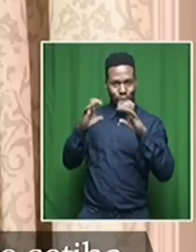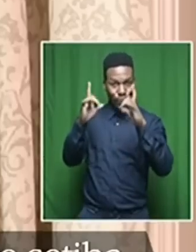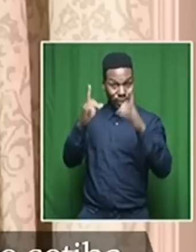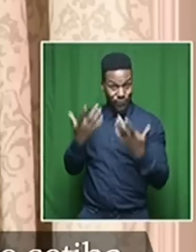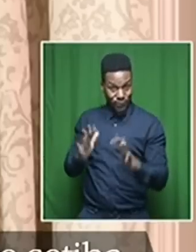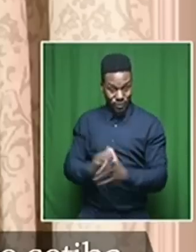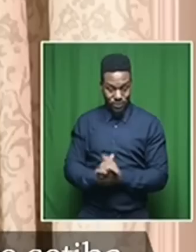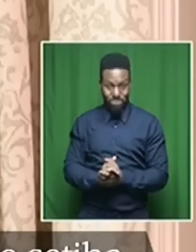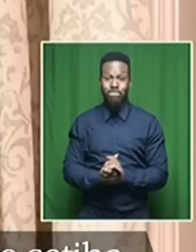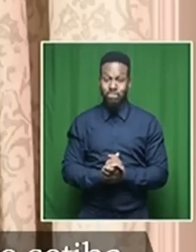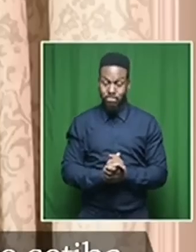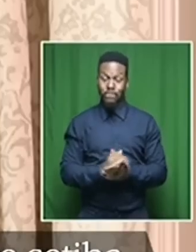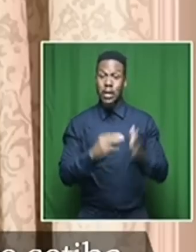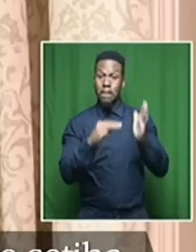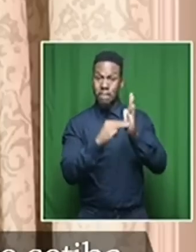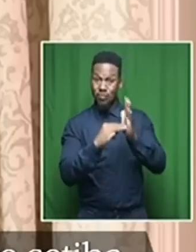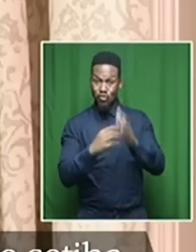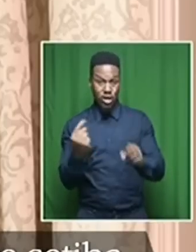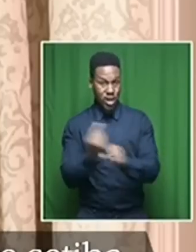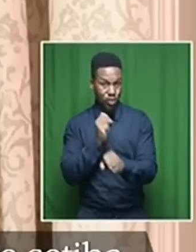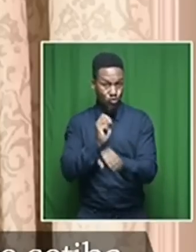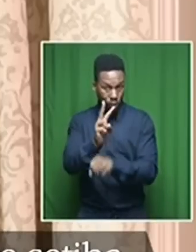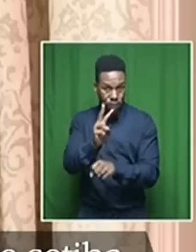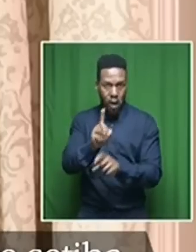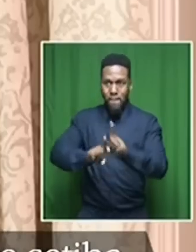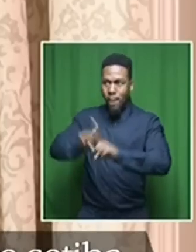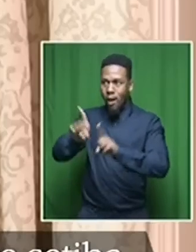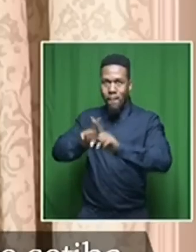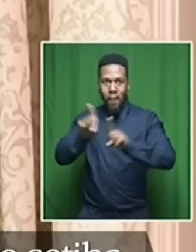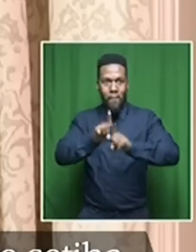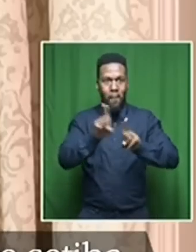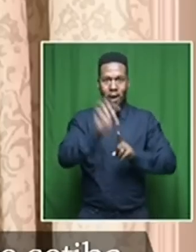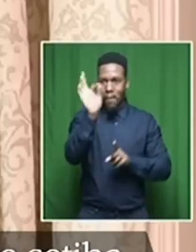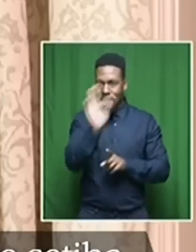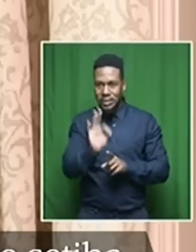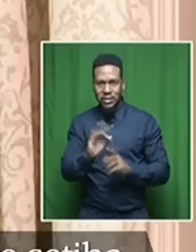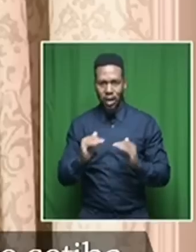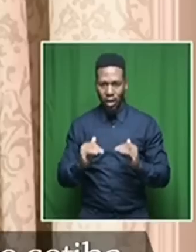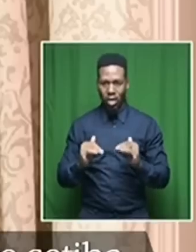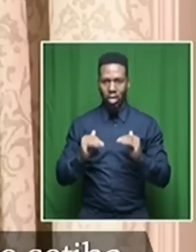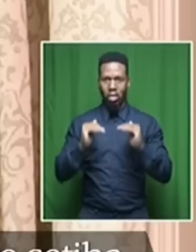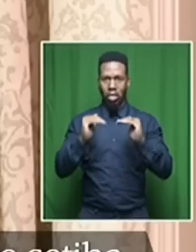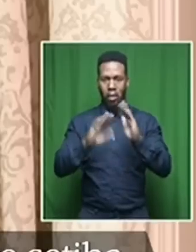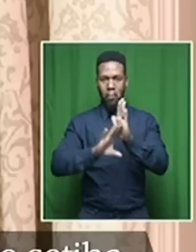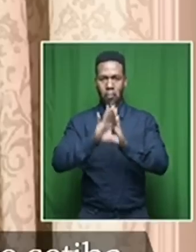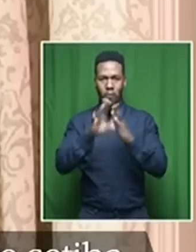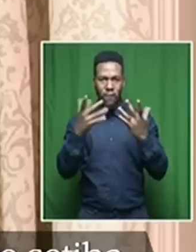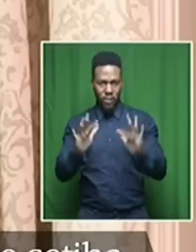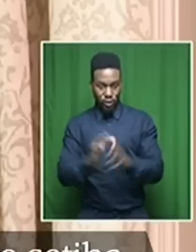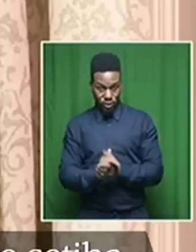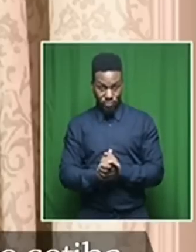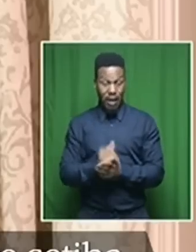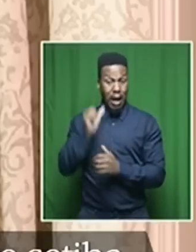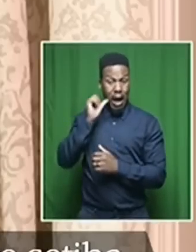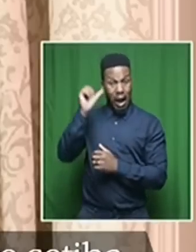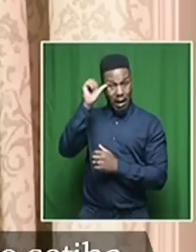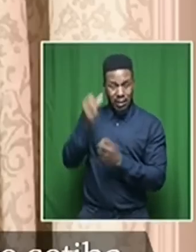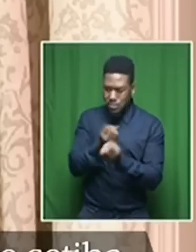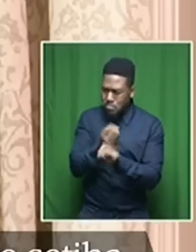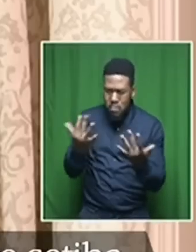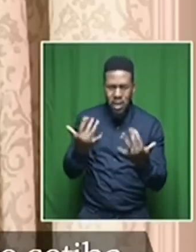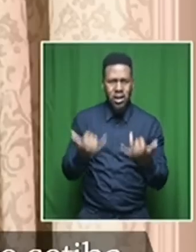Matric pass rates have improved, and a far greater proportion of adults in our country have completed